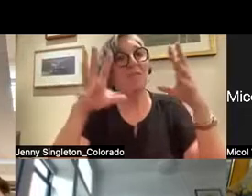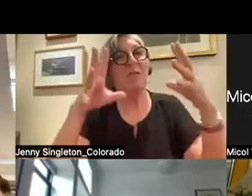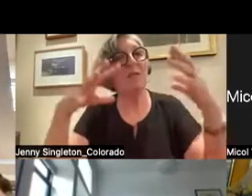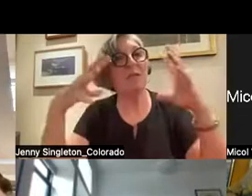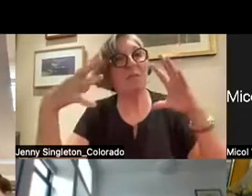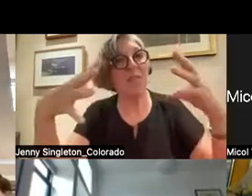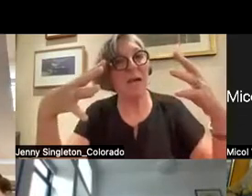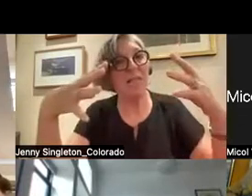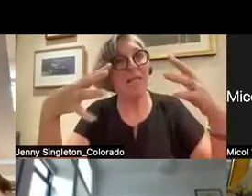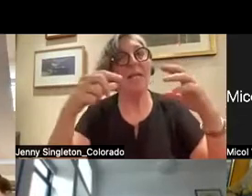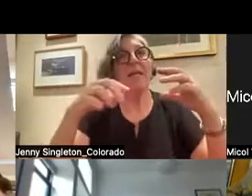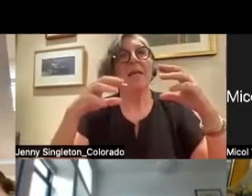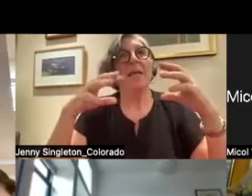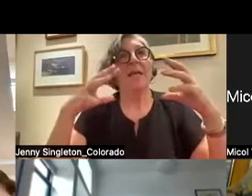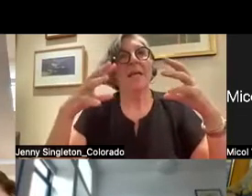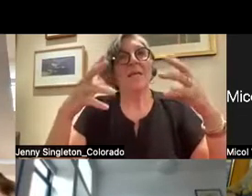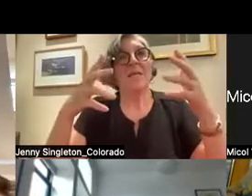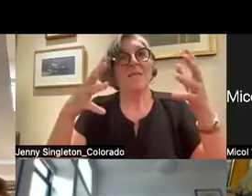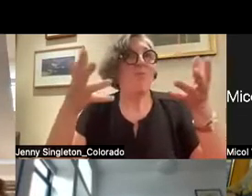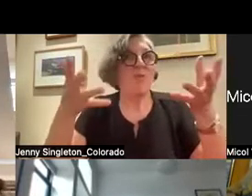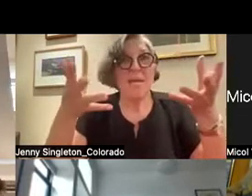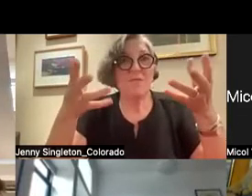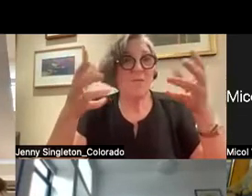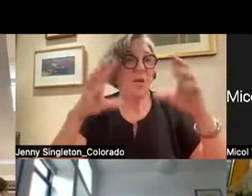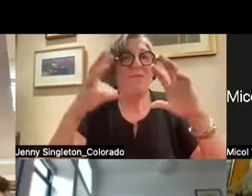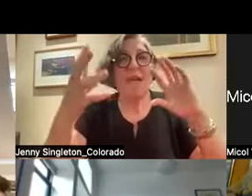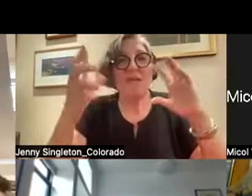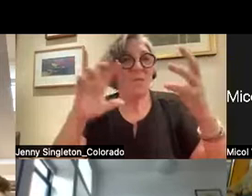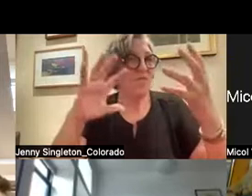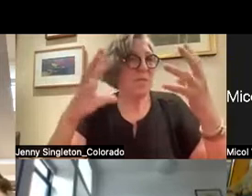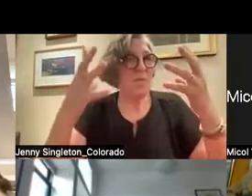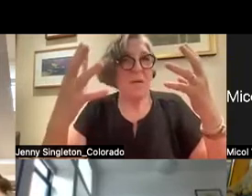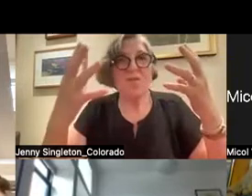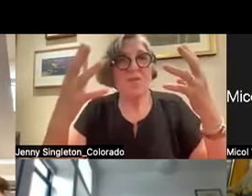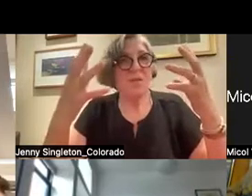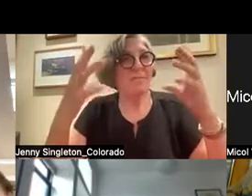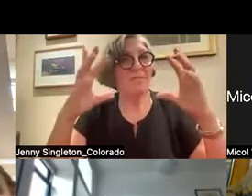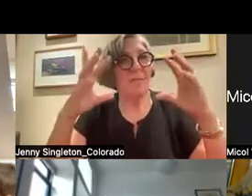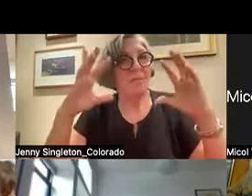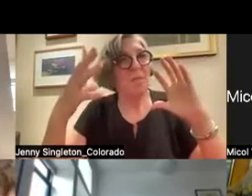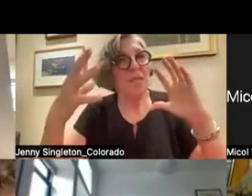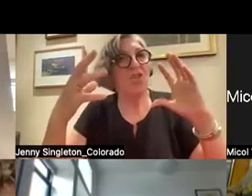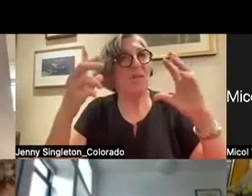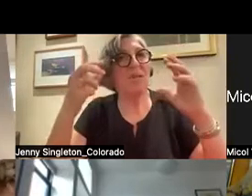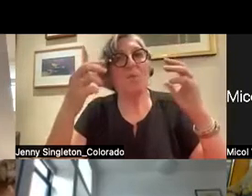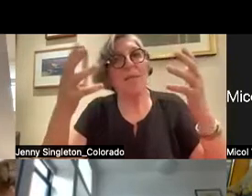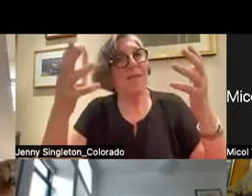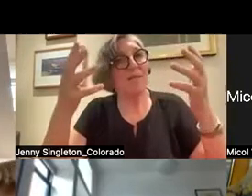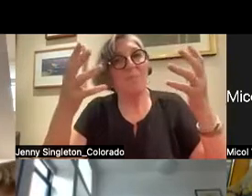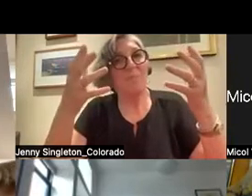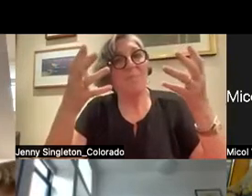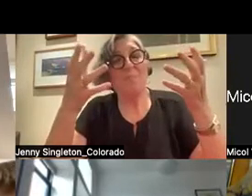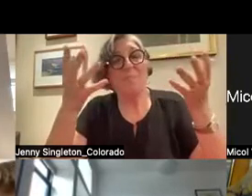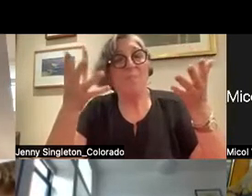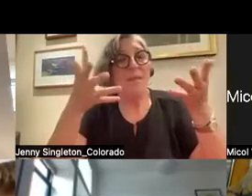Because I do think that the modality is great for conveying visual, spatial information in a way